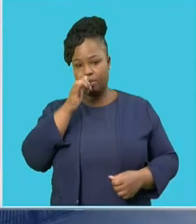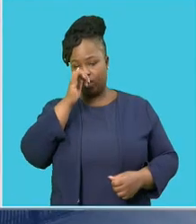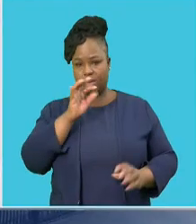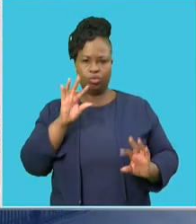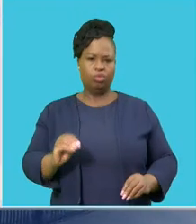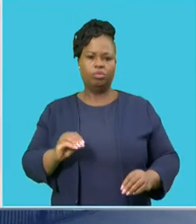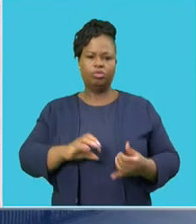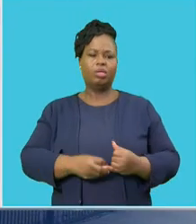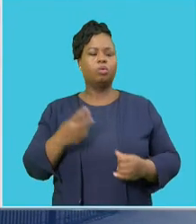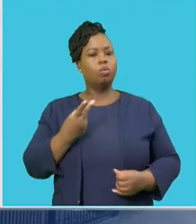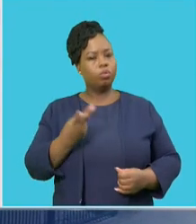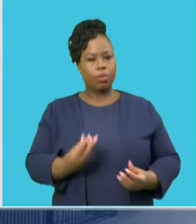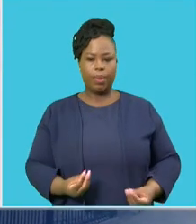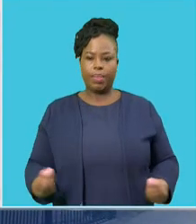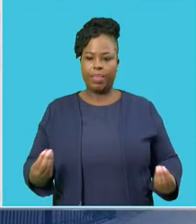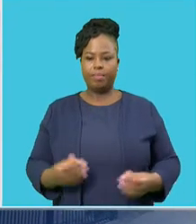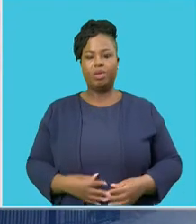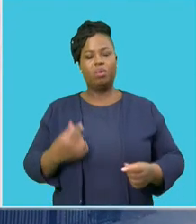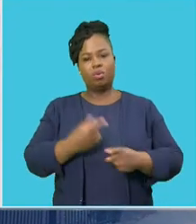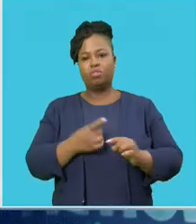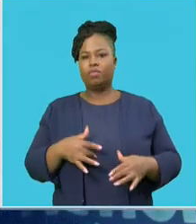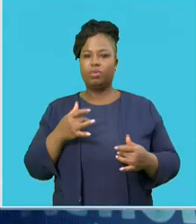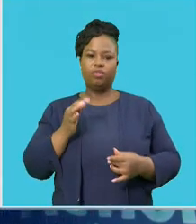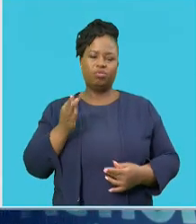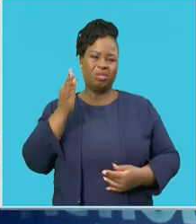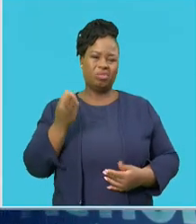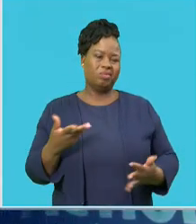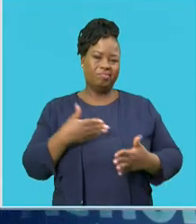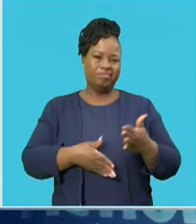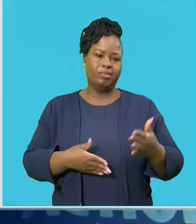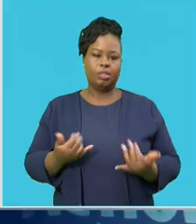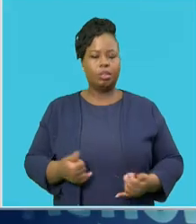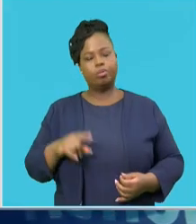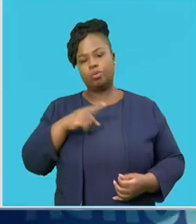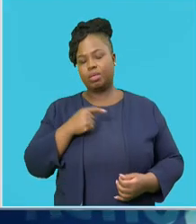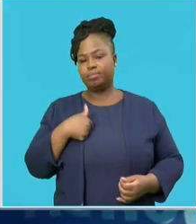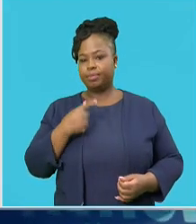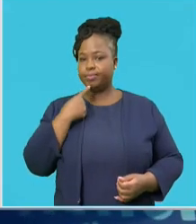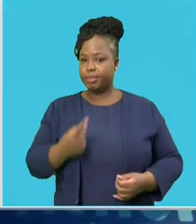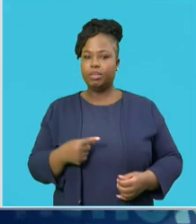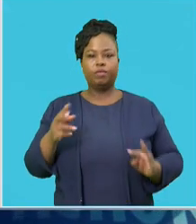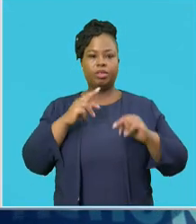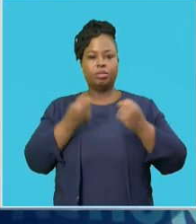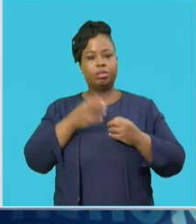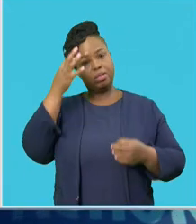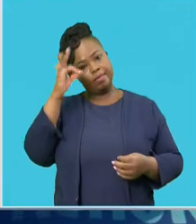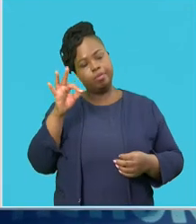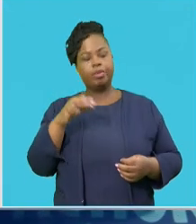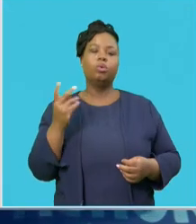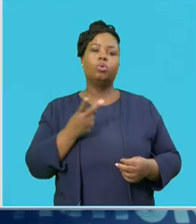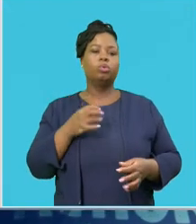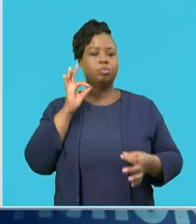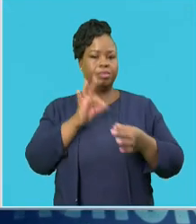We're losing our young children, robbing them of their future. And that's why I'm really calling on our national government, in